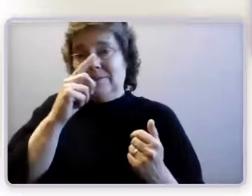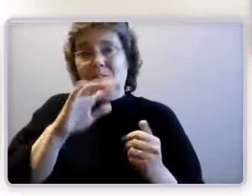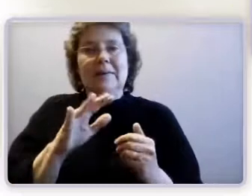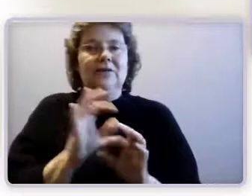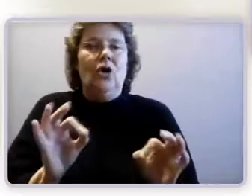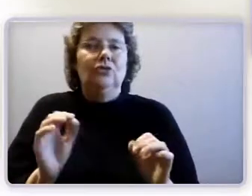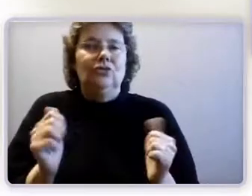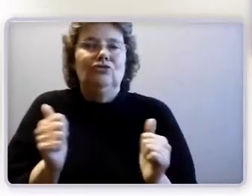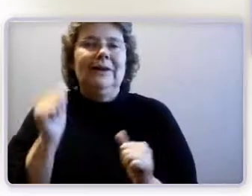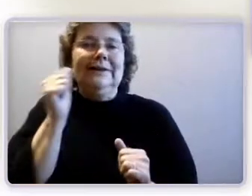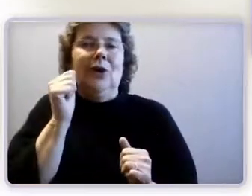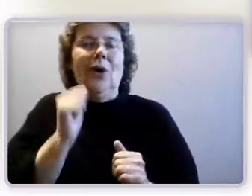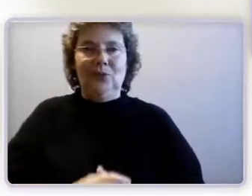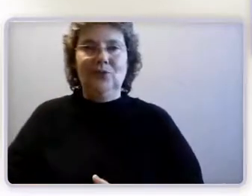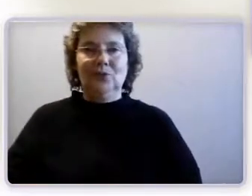So,